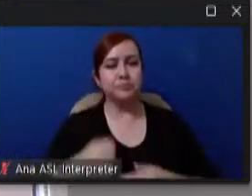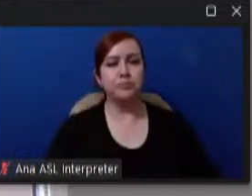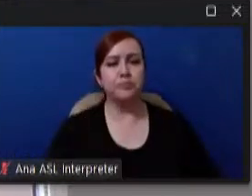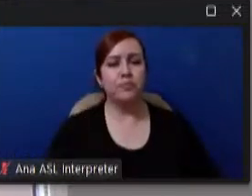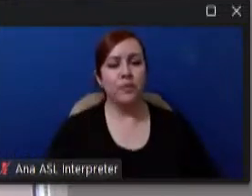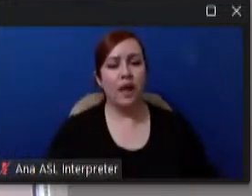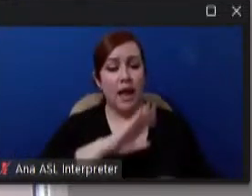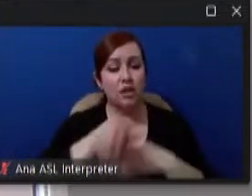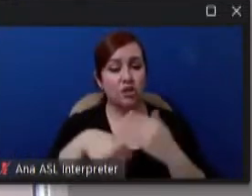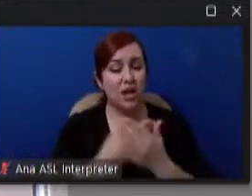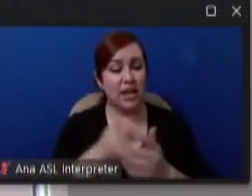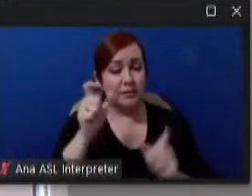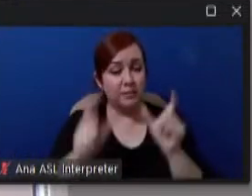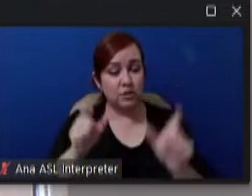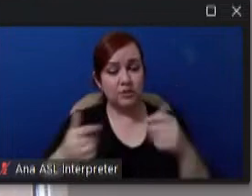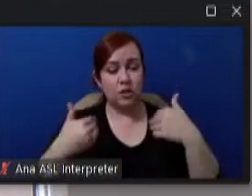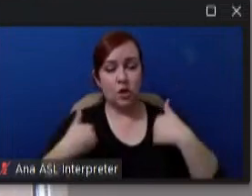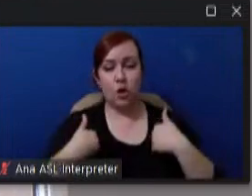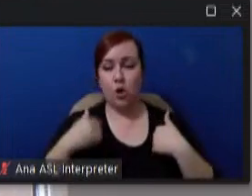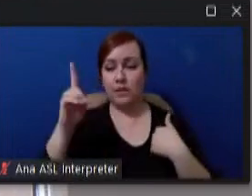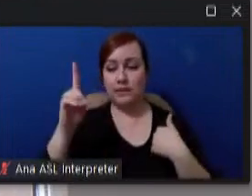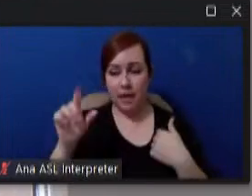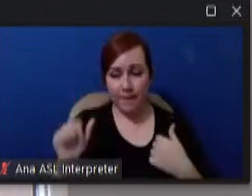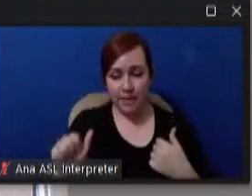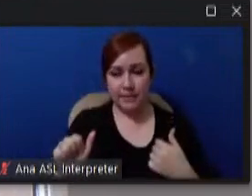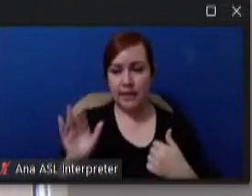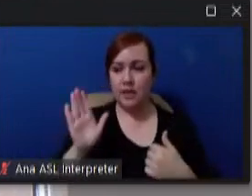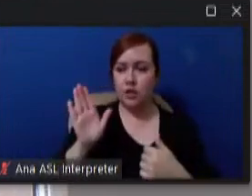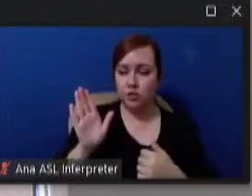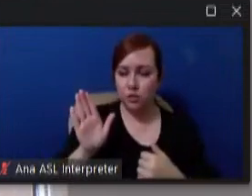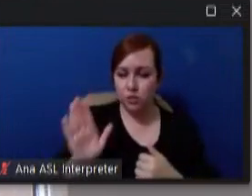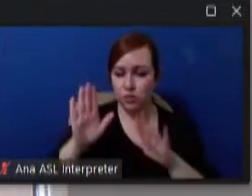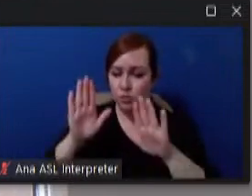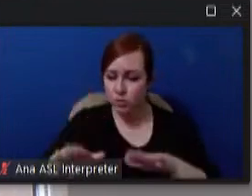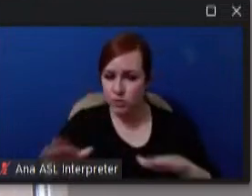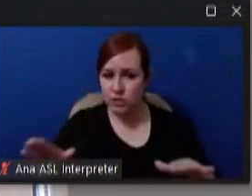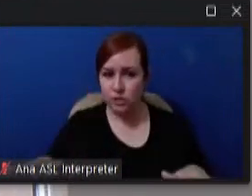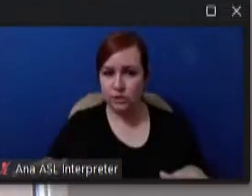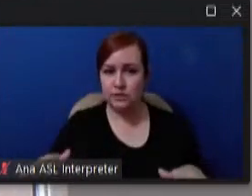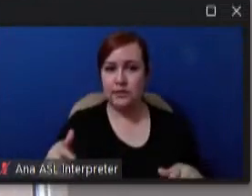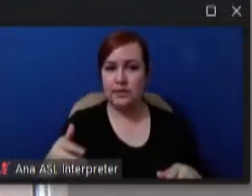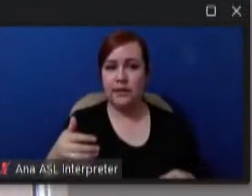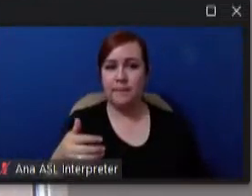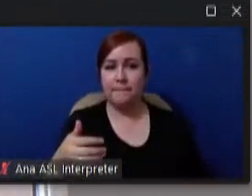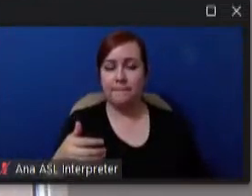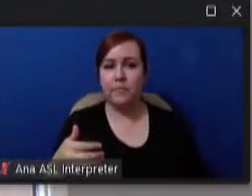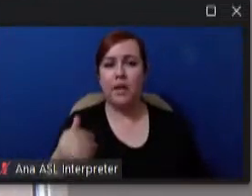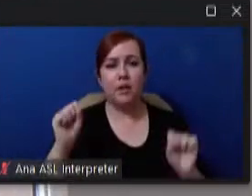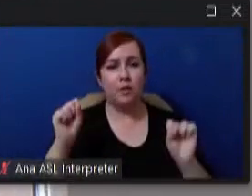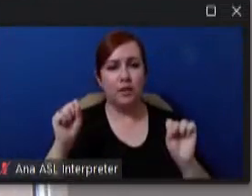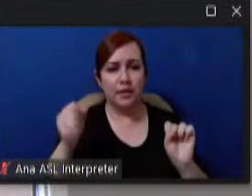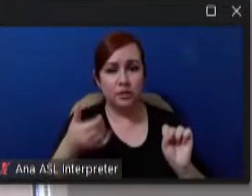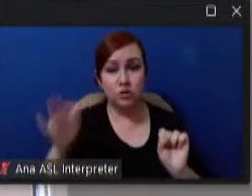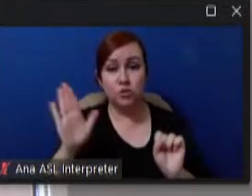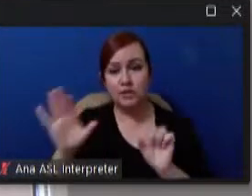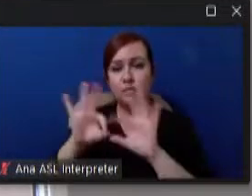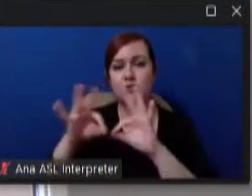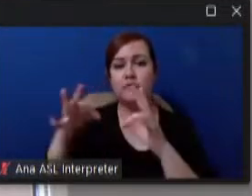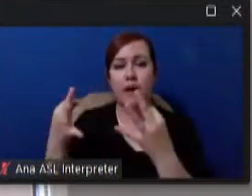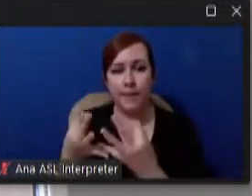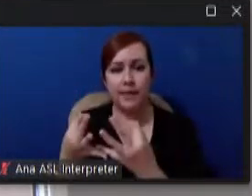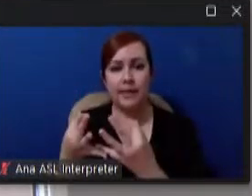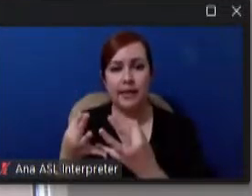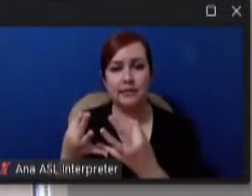of sessions. First, we would like to express our sincere gratitude to all persons with disabilities and their families and